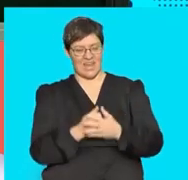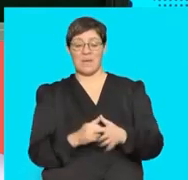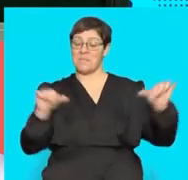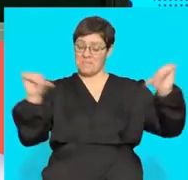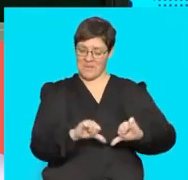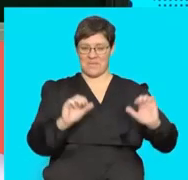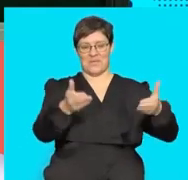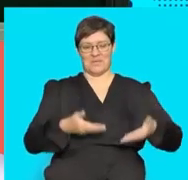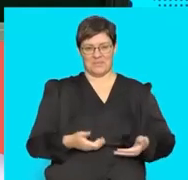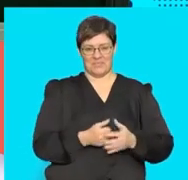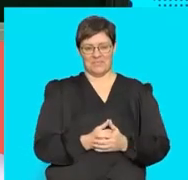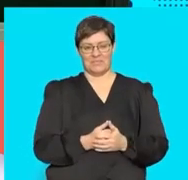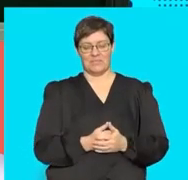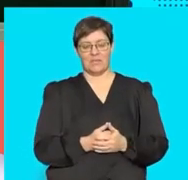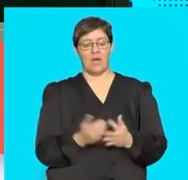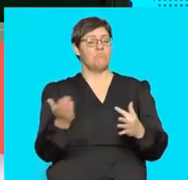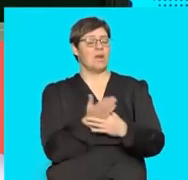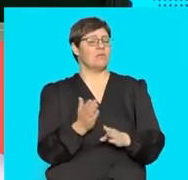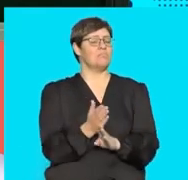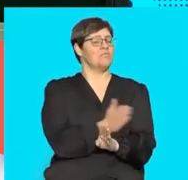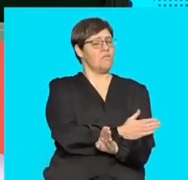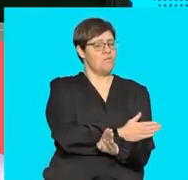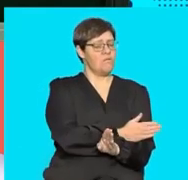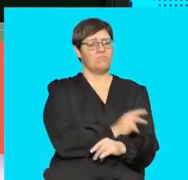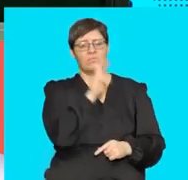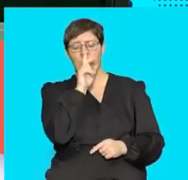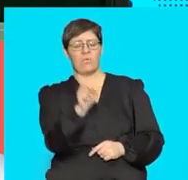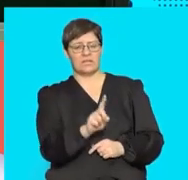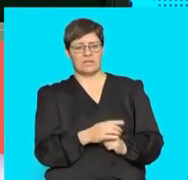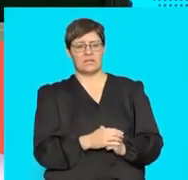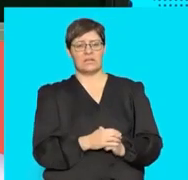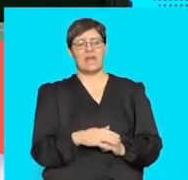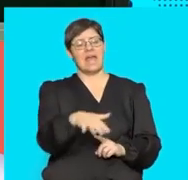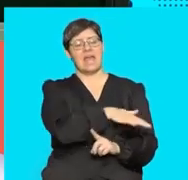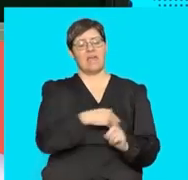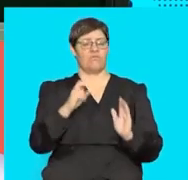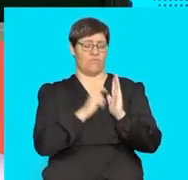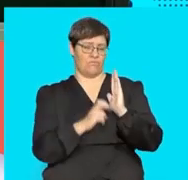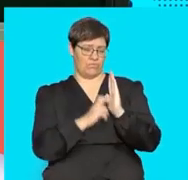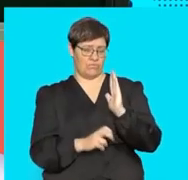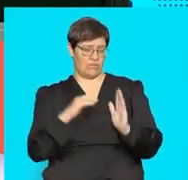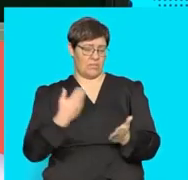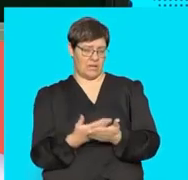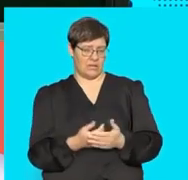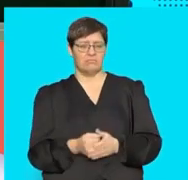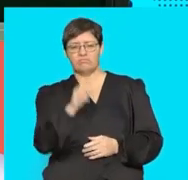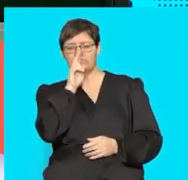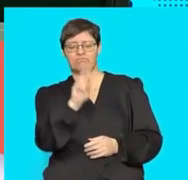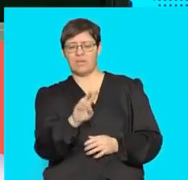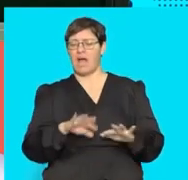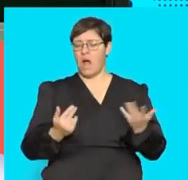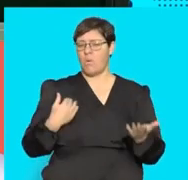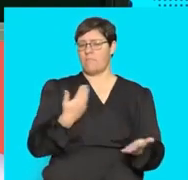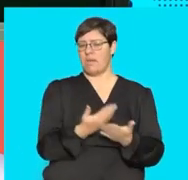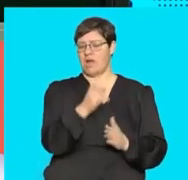Hi, welcome back. Before the break, we were looking at applying the area rule. So let's go and look at